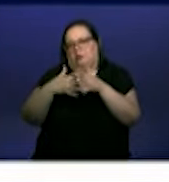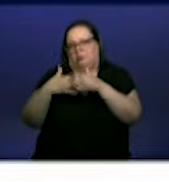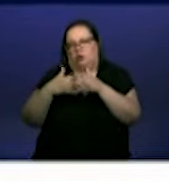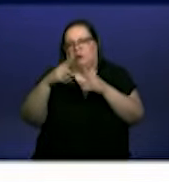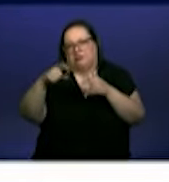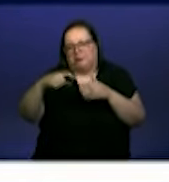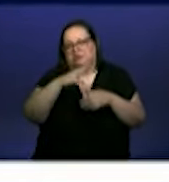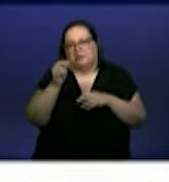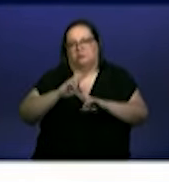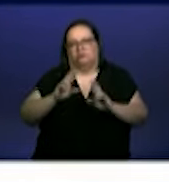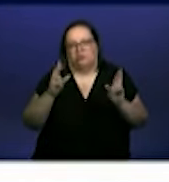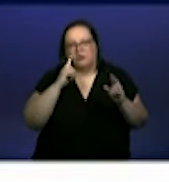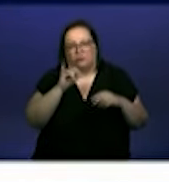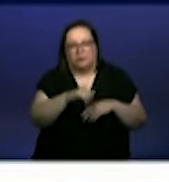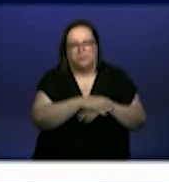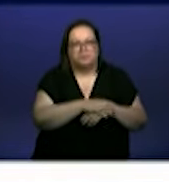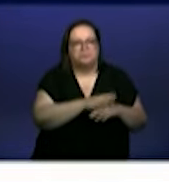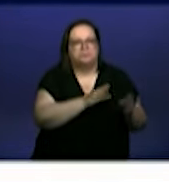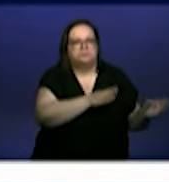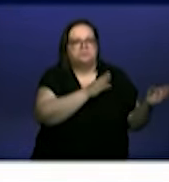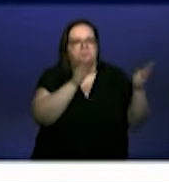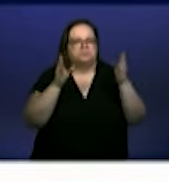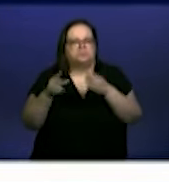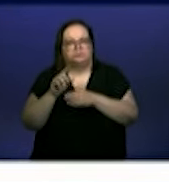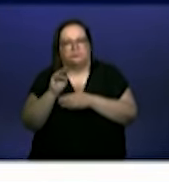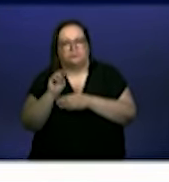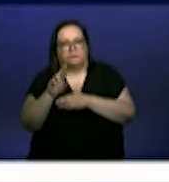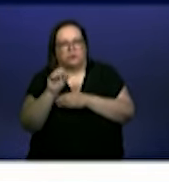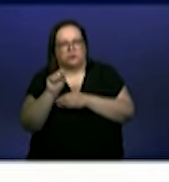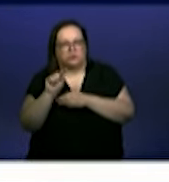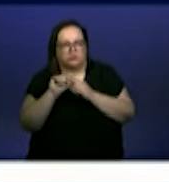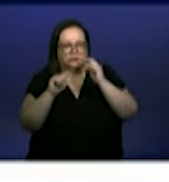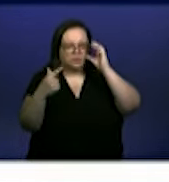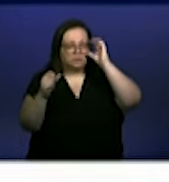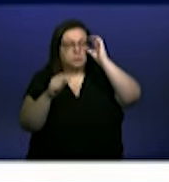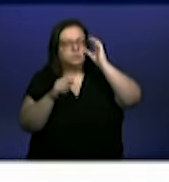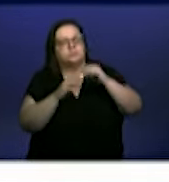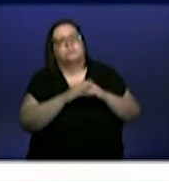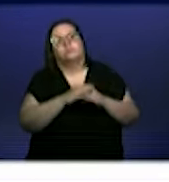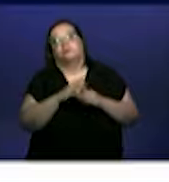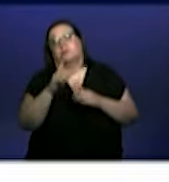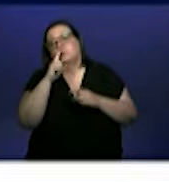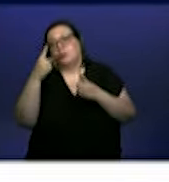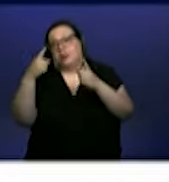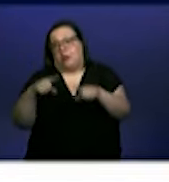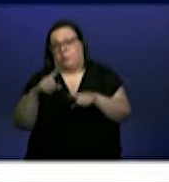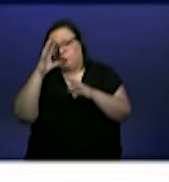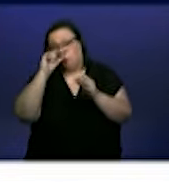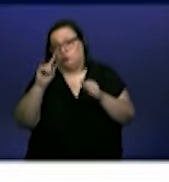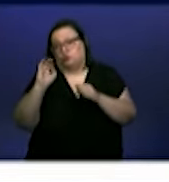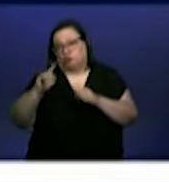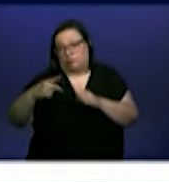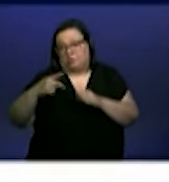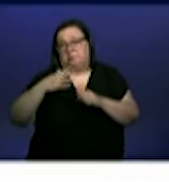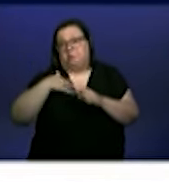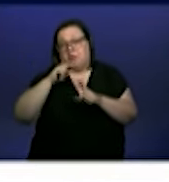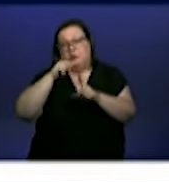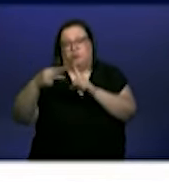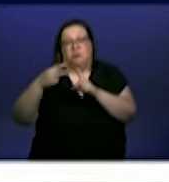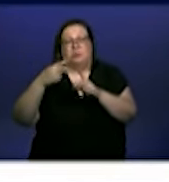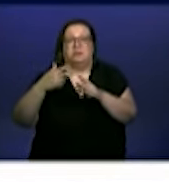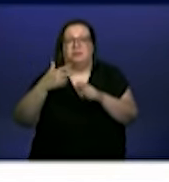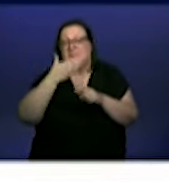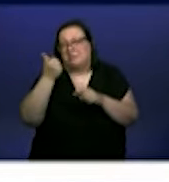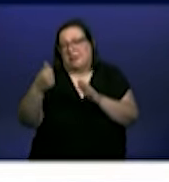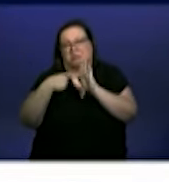response? Well, look, what has happened to President Trump is really, in my view, the greatest example of election interference and election fraud in